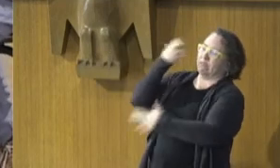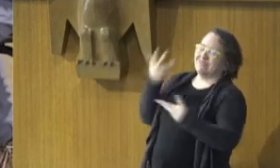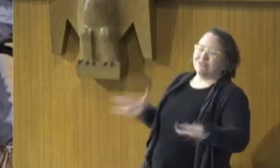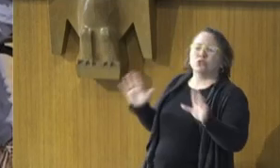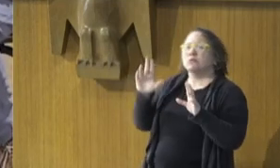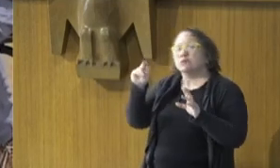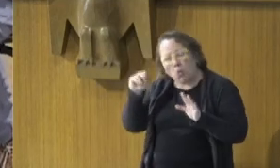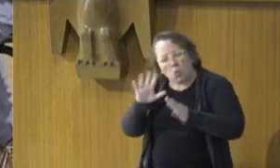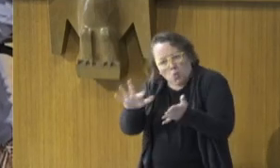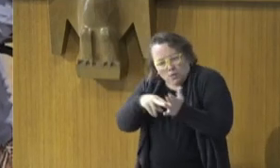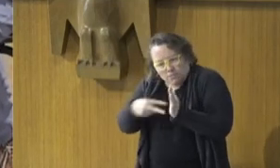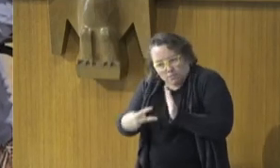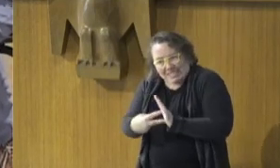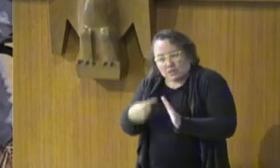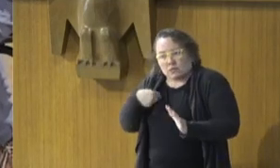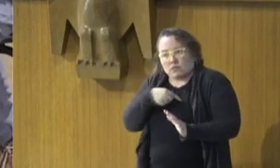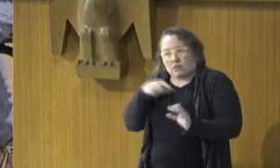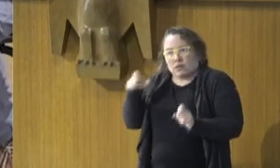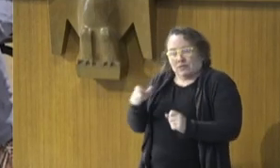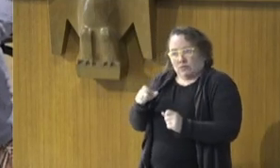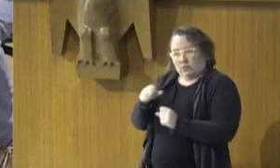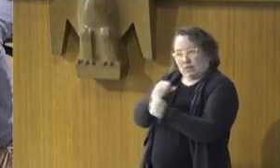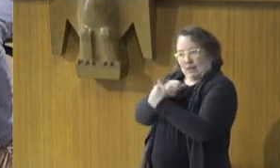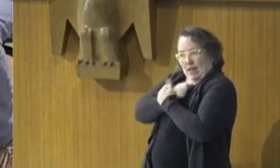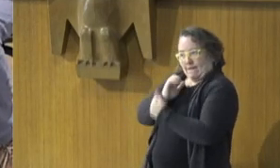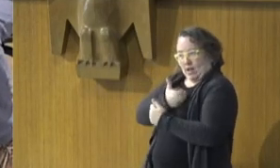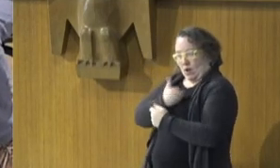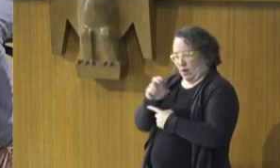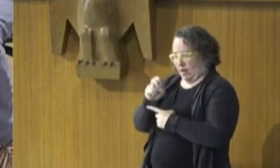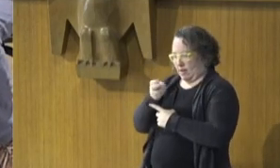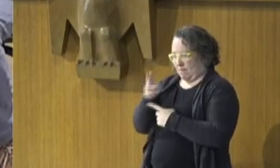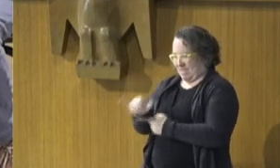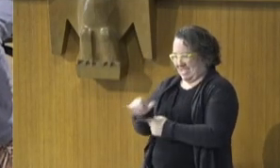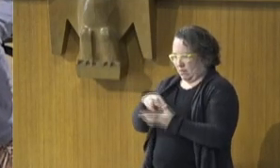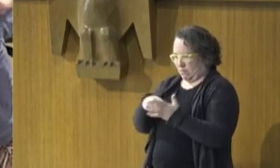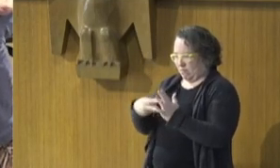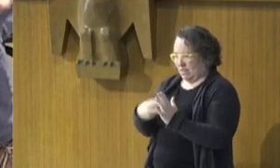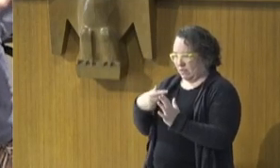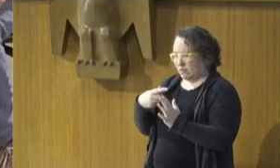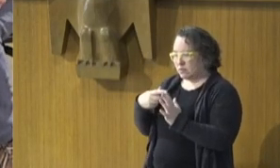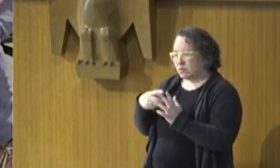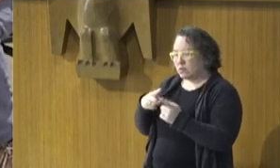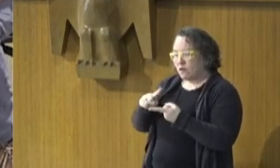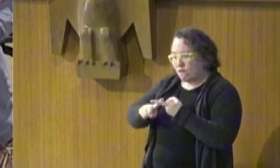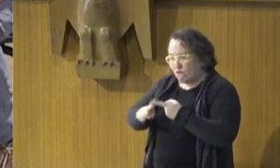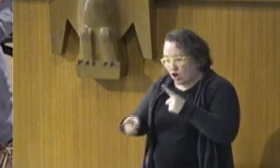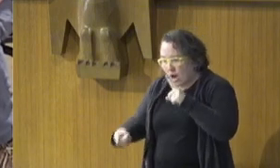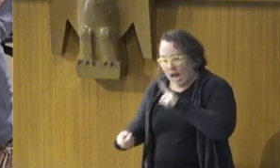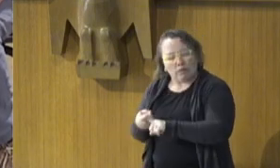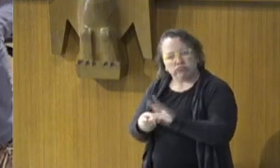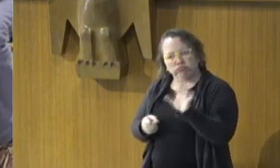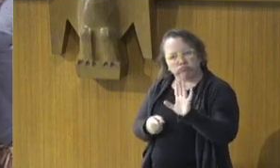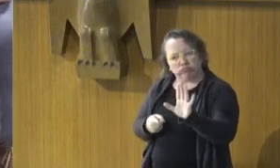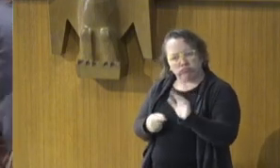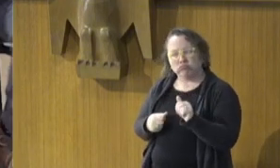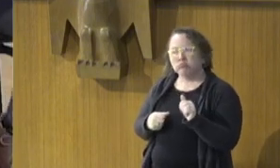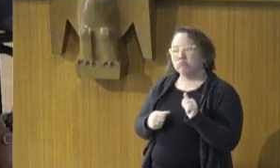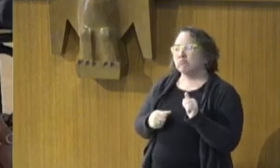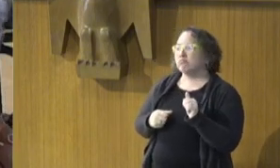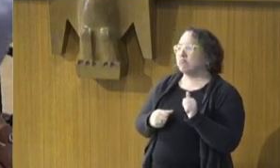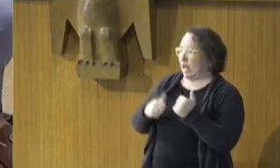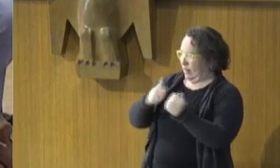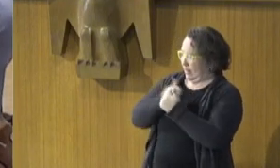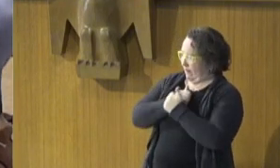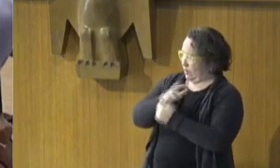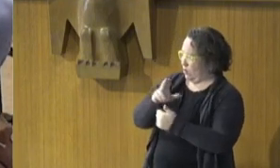talking about it earlier this week, you even said, like, loving your enemy doesn't mean you become friends with your enemy even. Loving